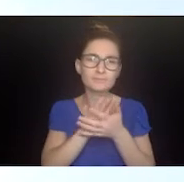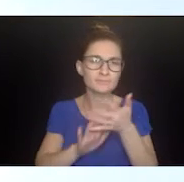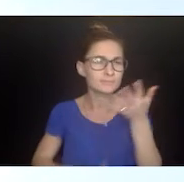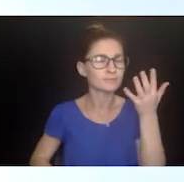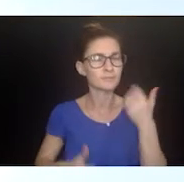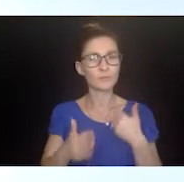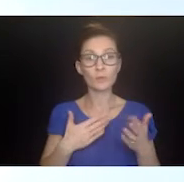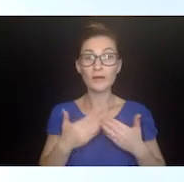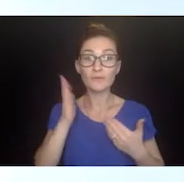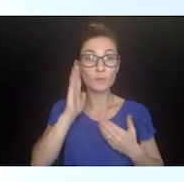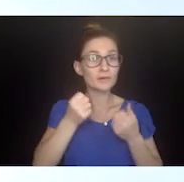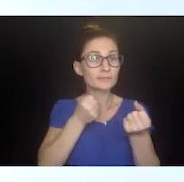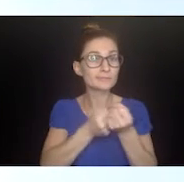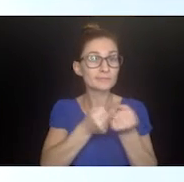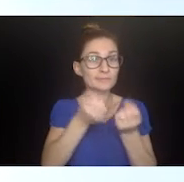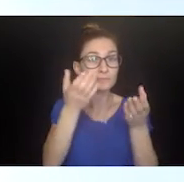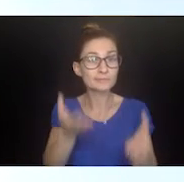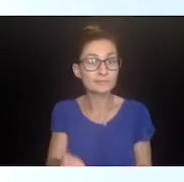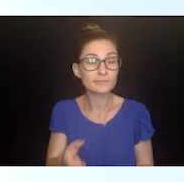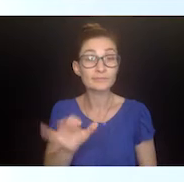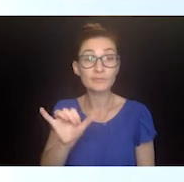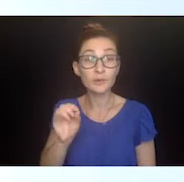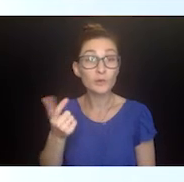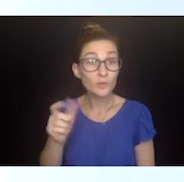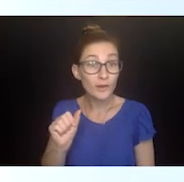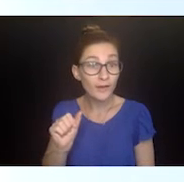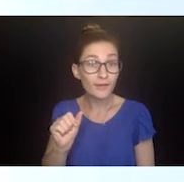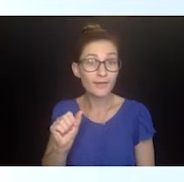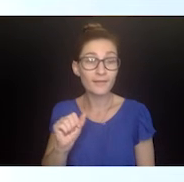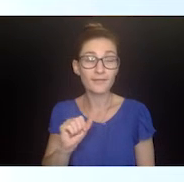whatever is going to support you. Yoga.